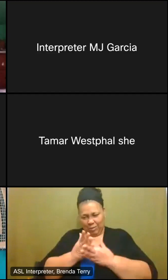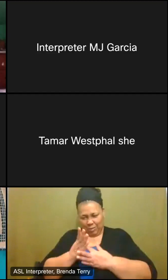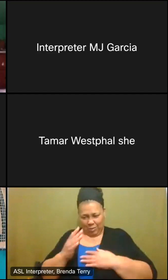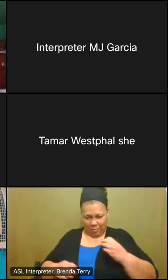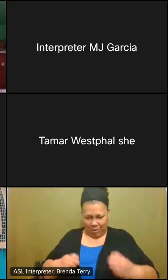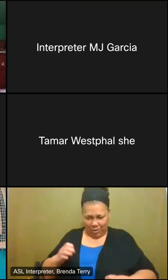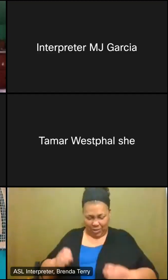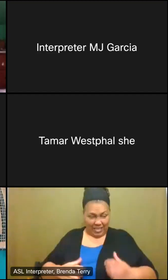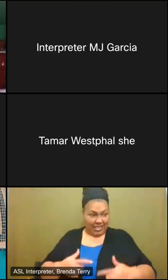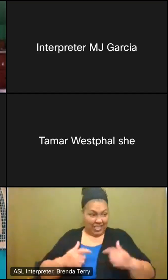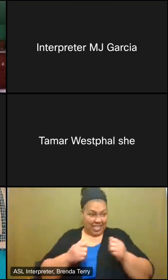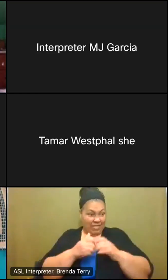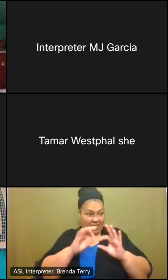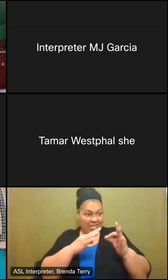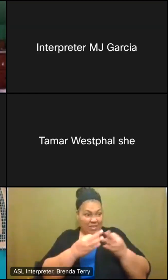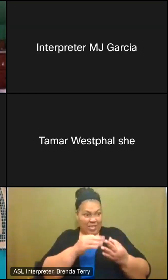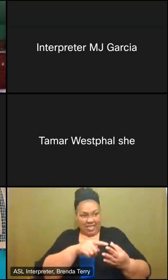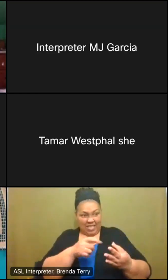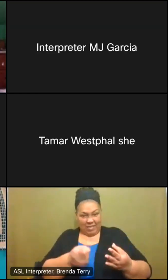didn't understand or could relate